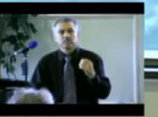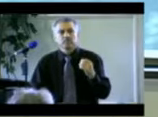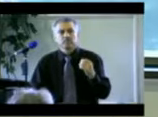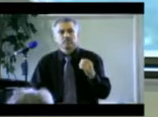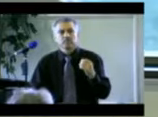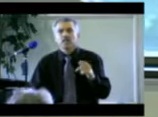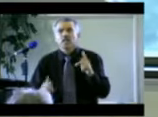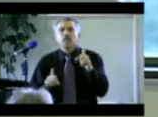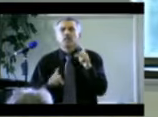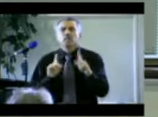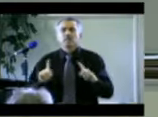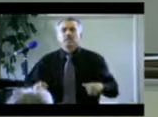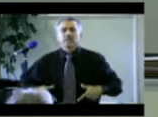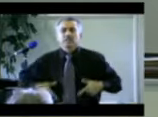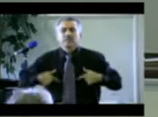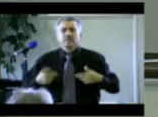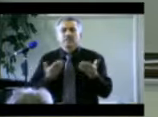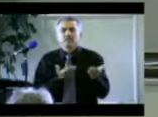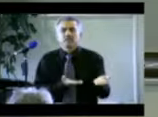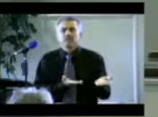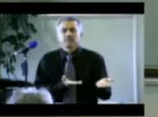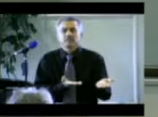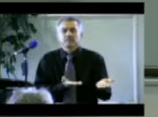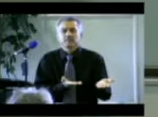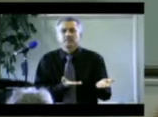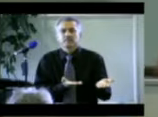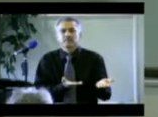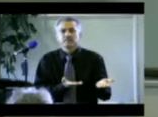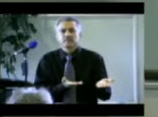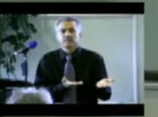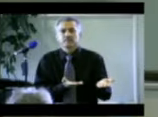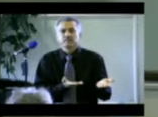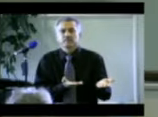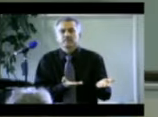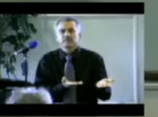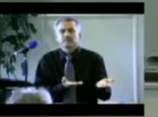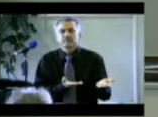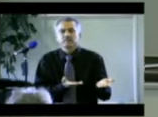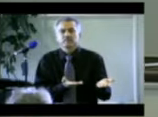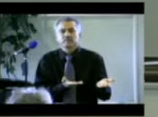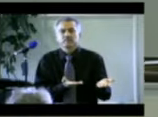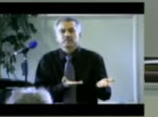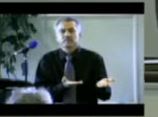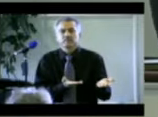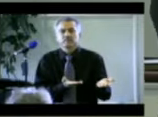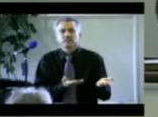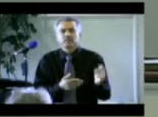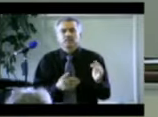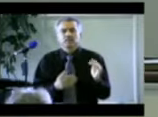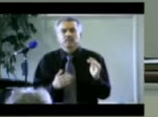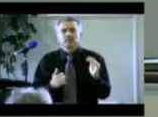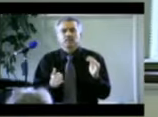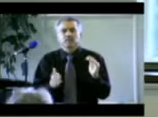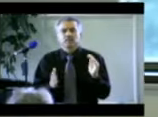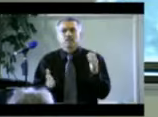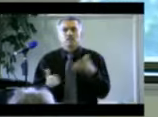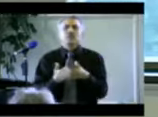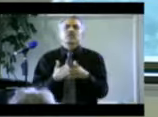the people that live there are they're actually prejudiced against